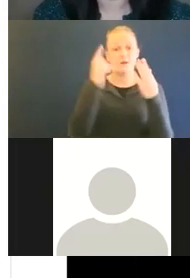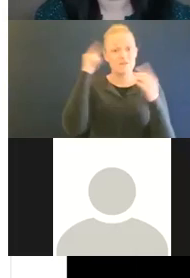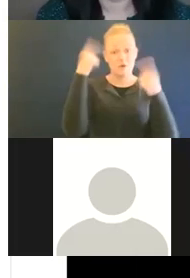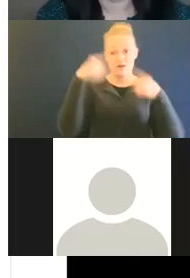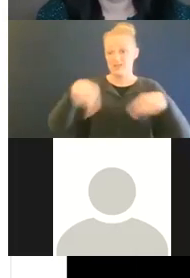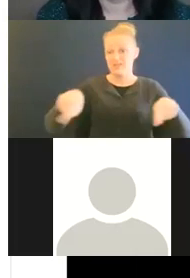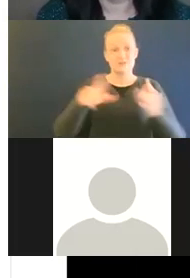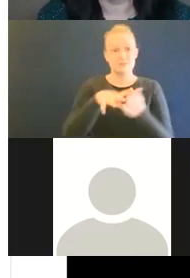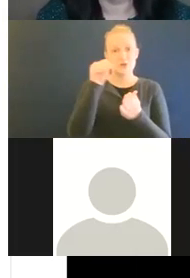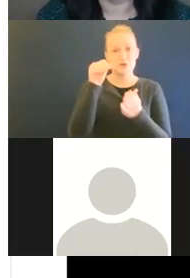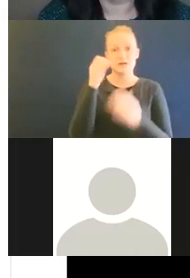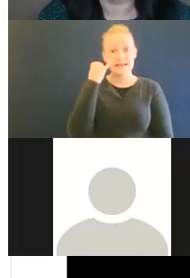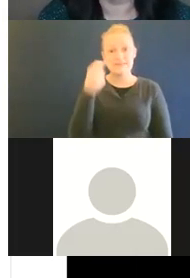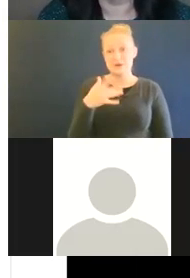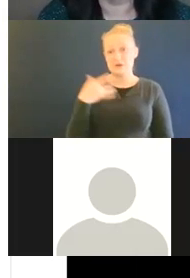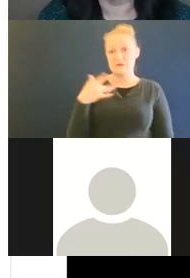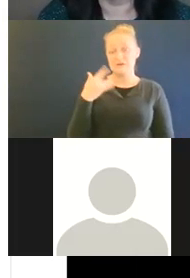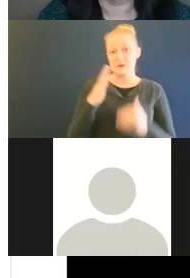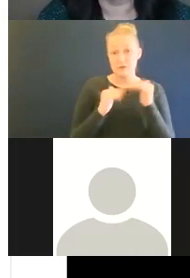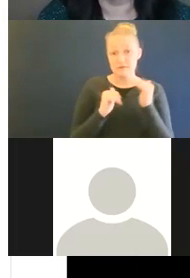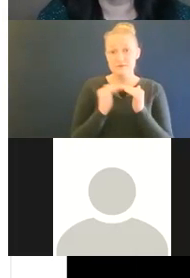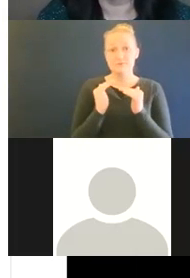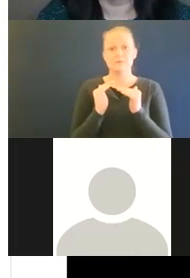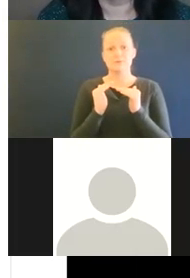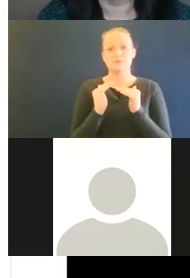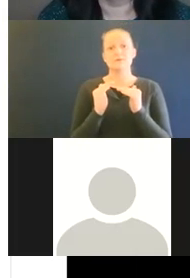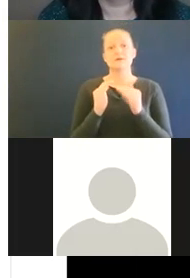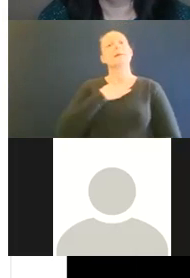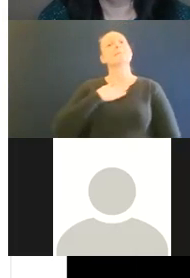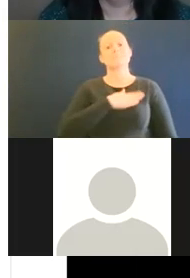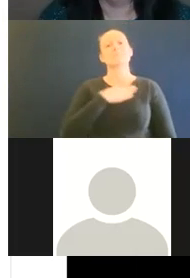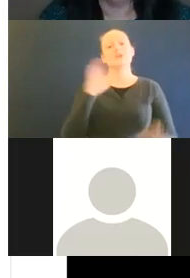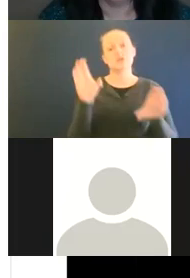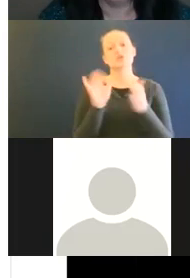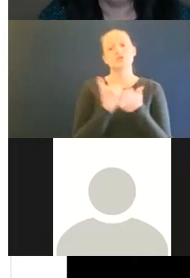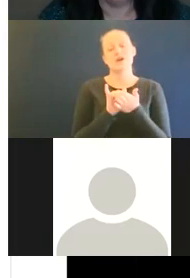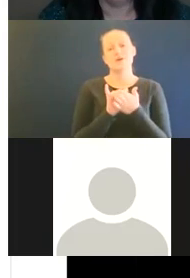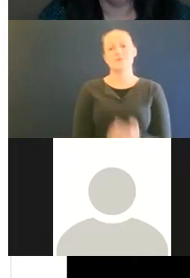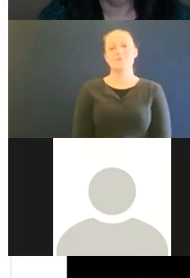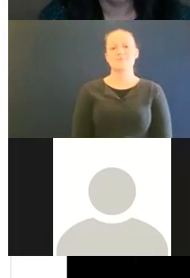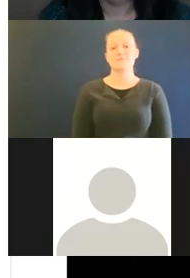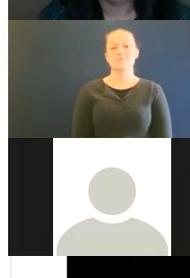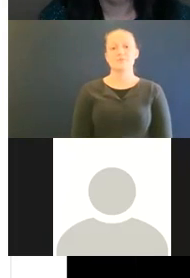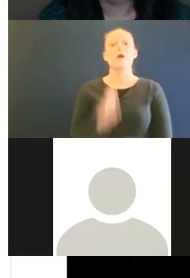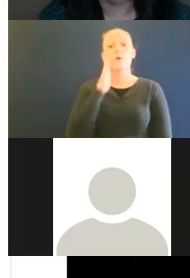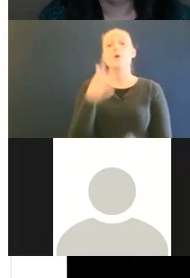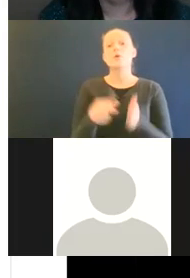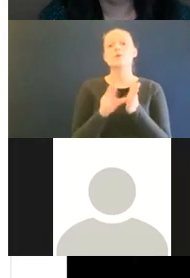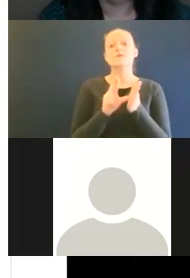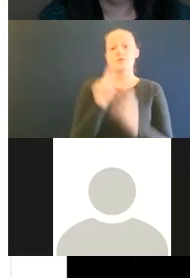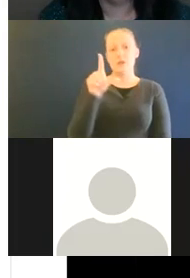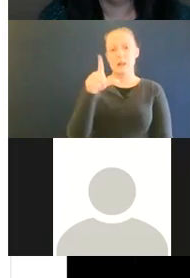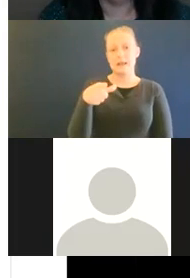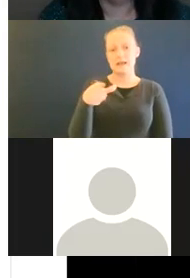whatever you feel most comfortable with, definitely go with that. And we're going to go over a little bit later in the